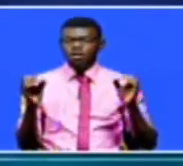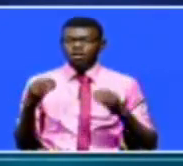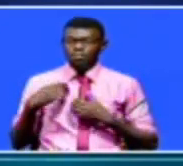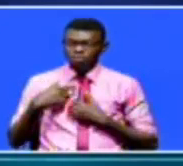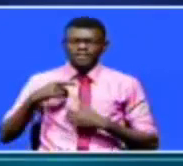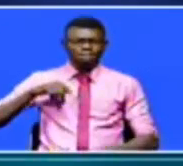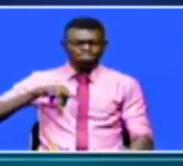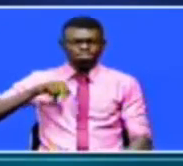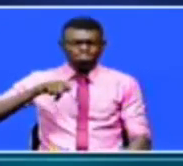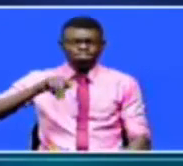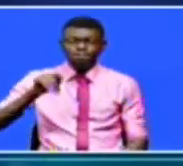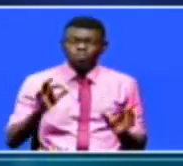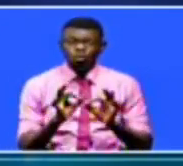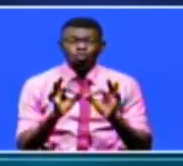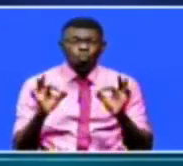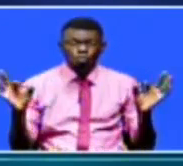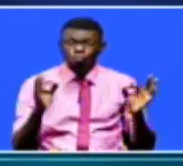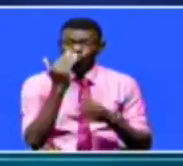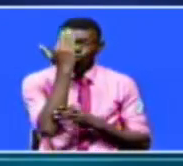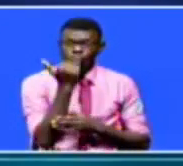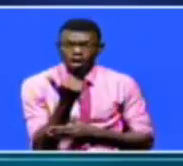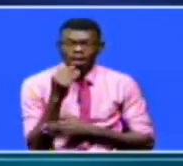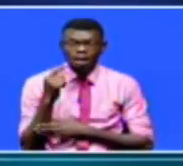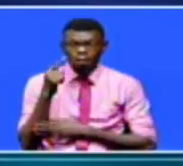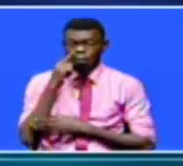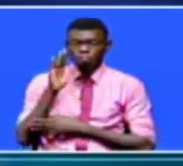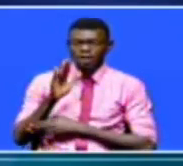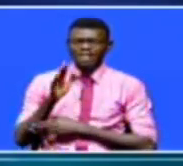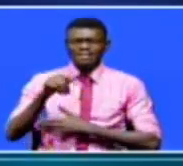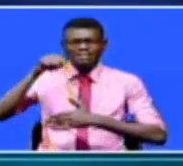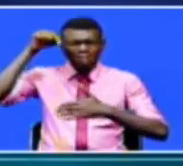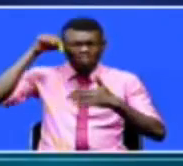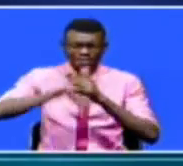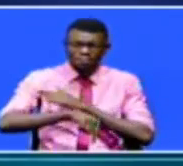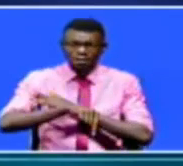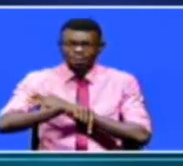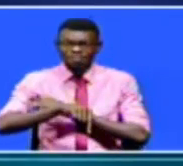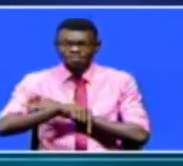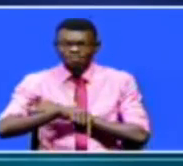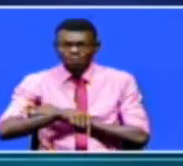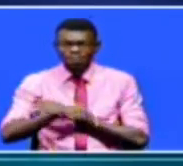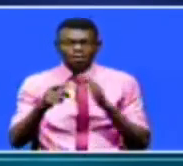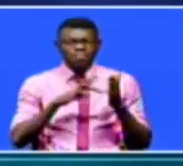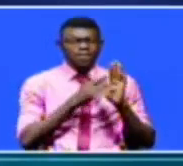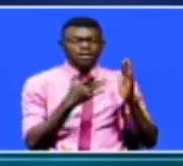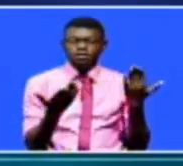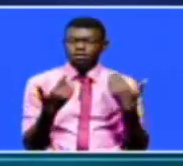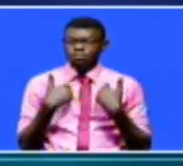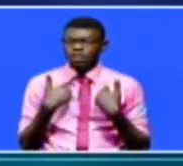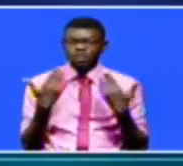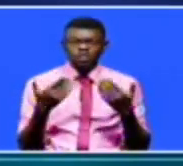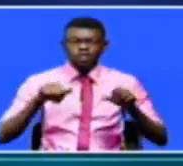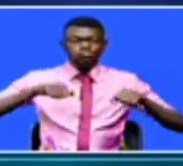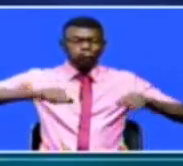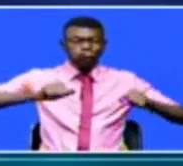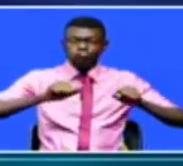I've had to walk a long distance because where they live is quite interior, you know, and I could not, I'm not able to afford even a